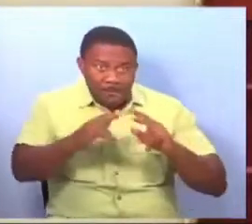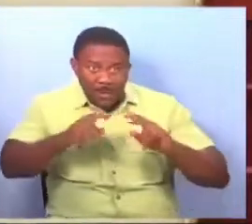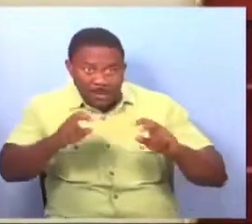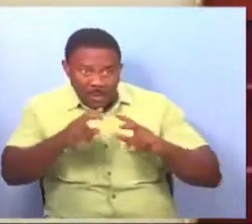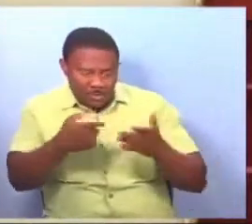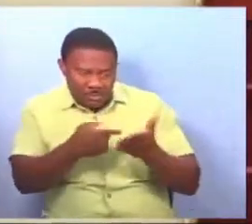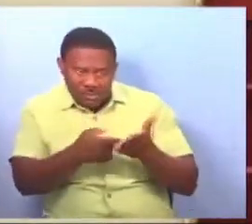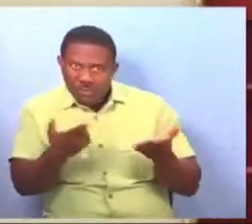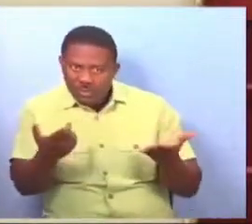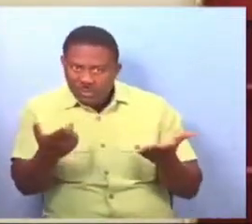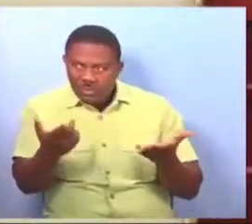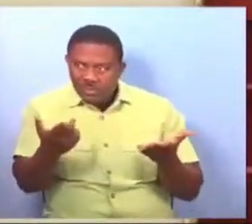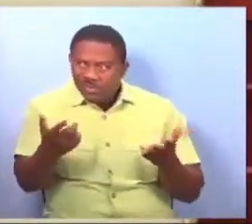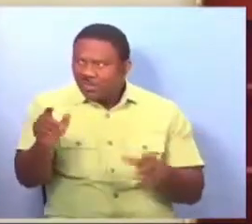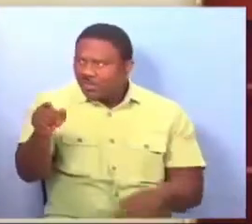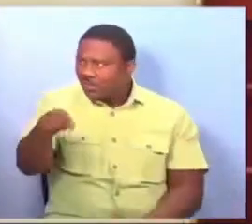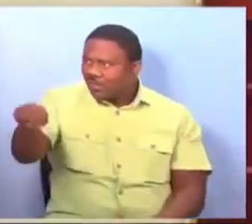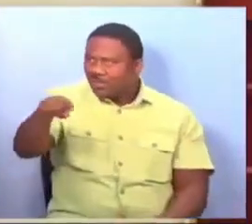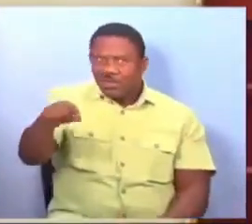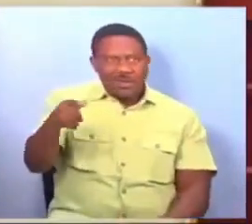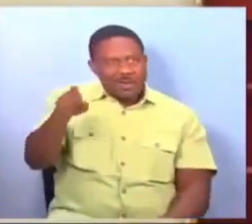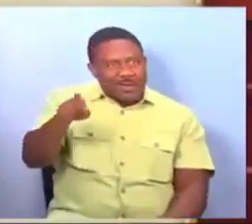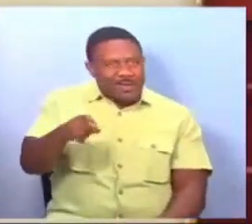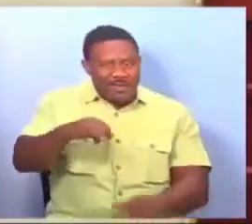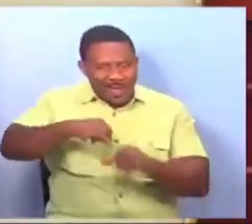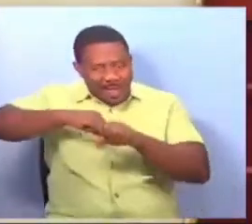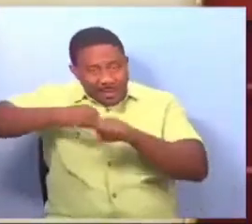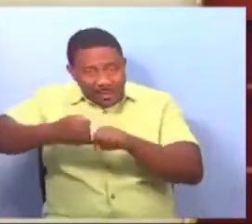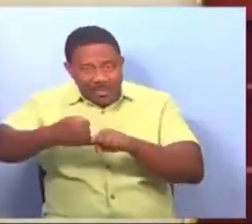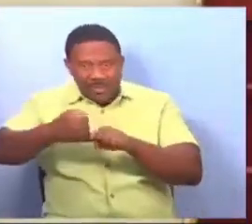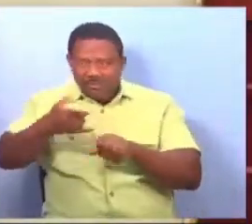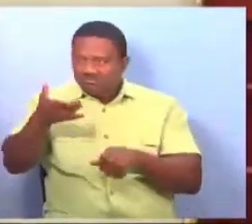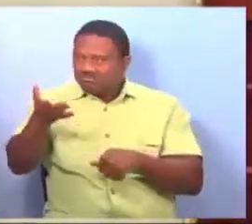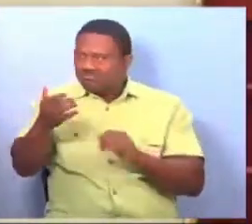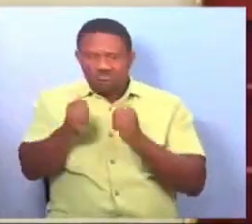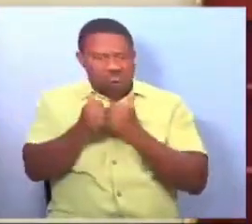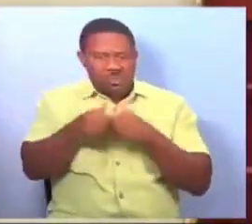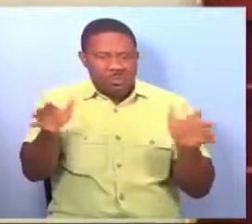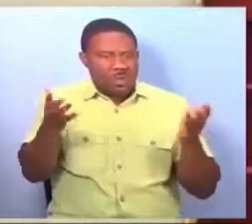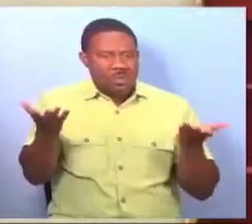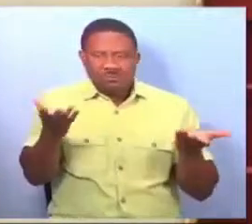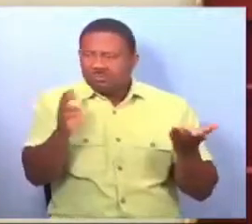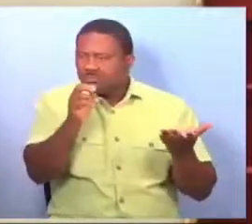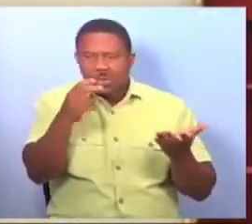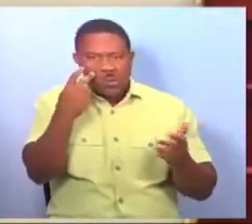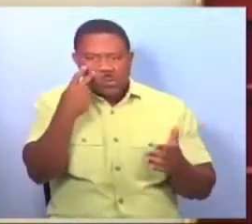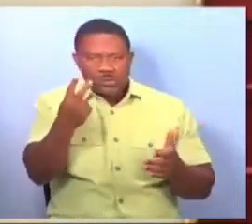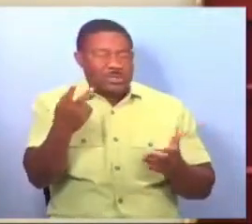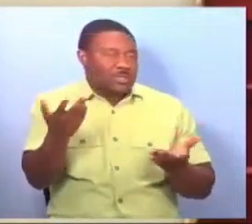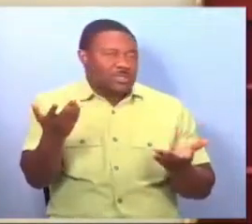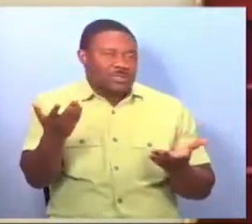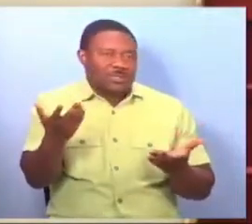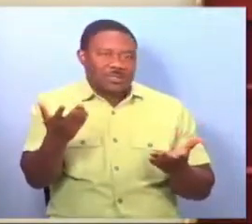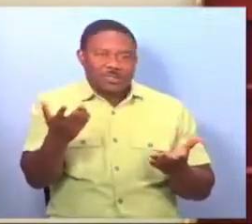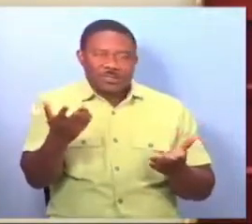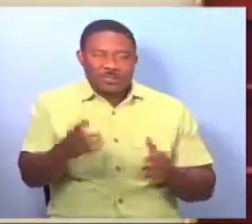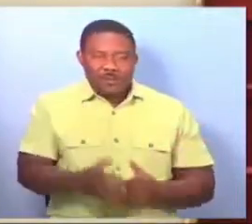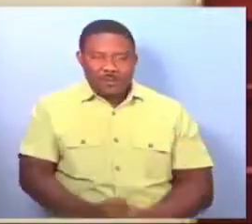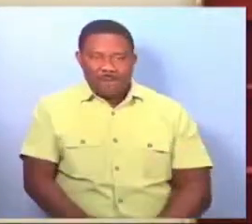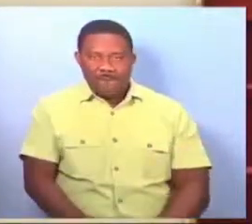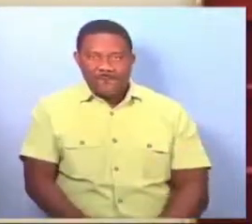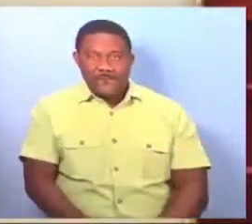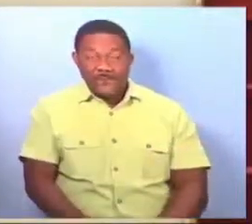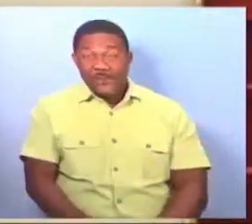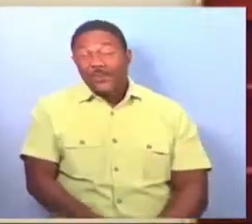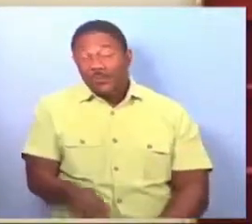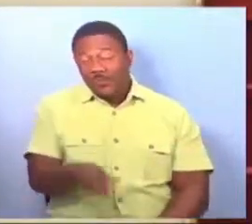times the agencies that need to implement some of these things are left behind because they're not seen as attractive enough. But those are the